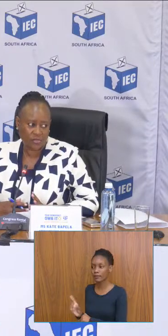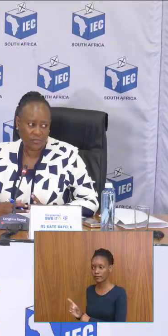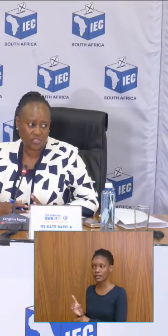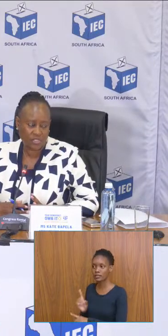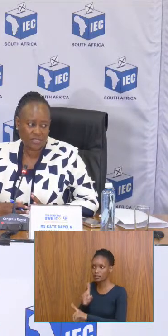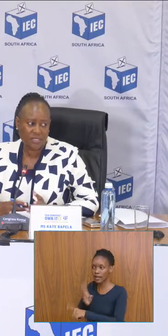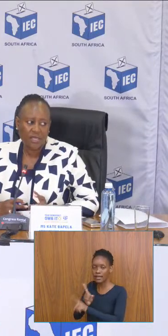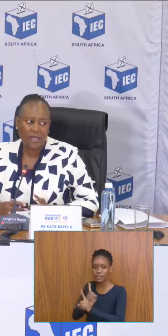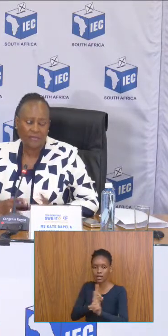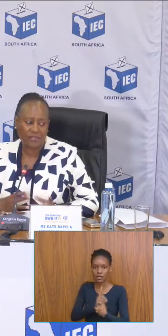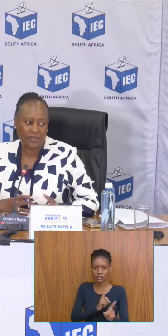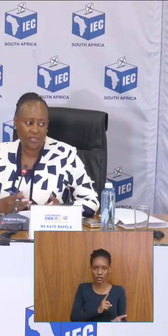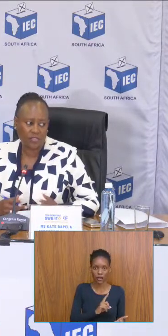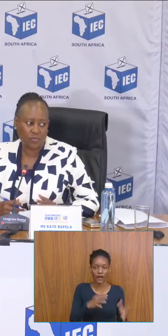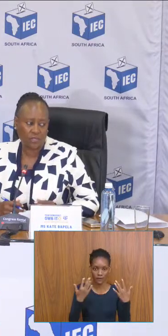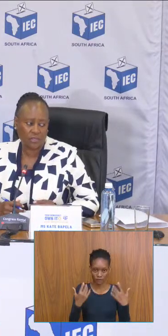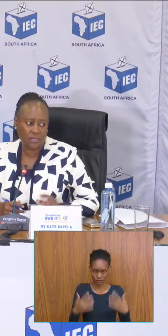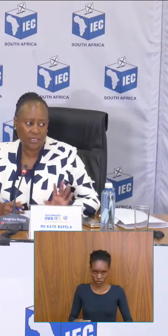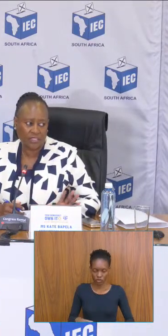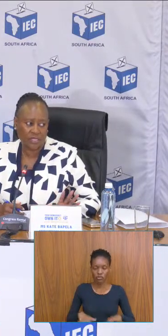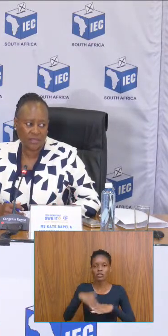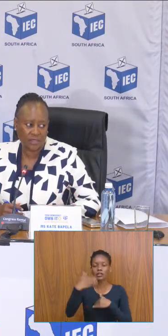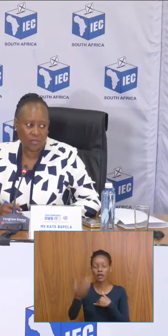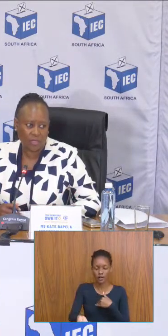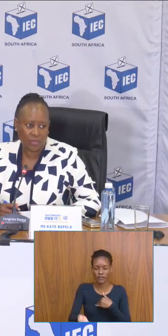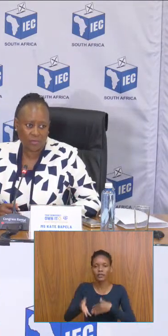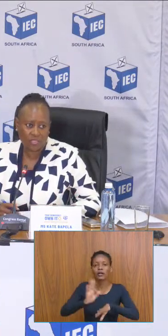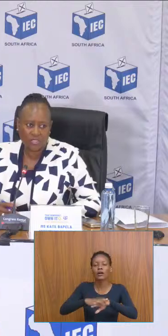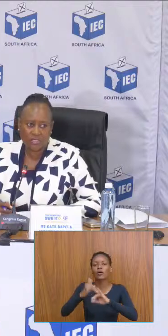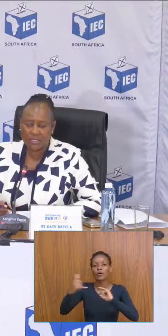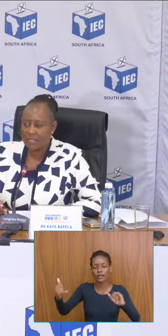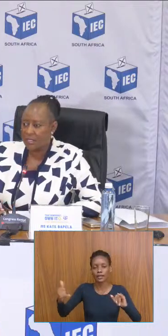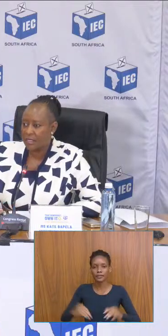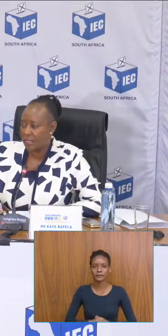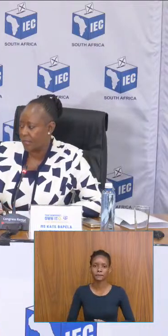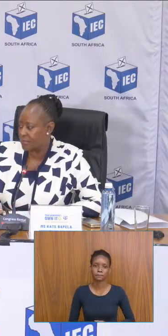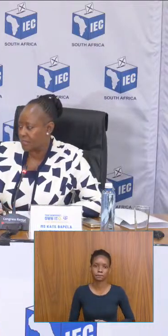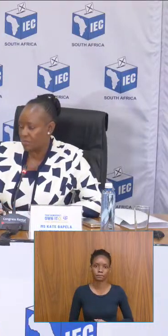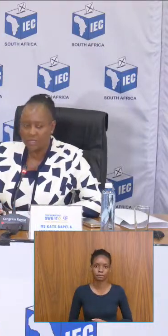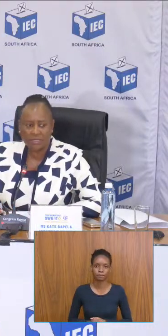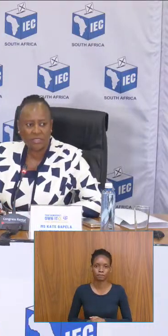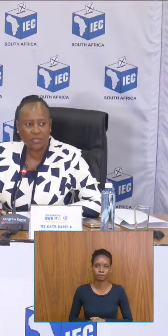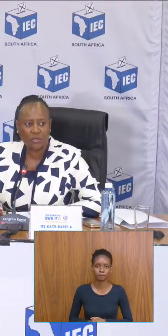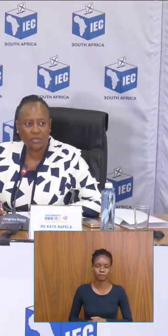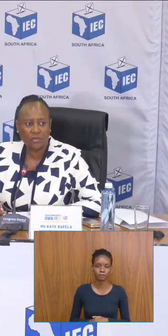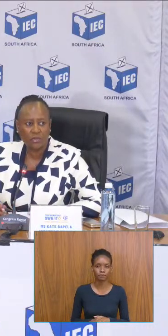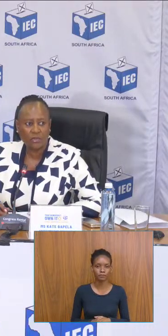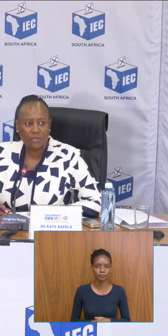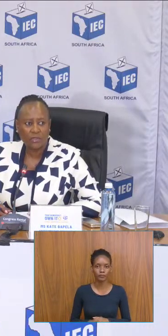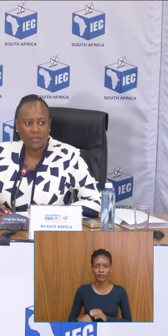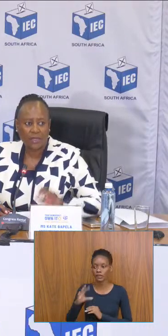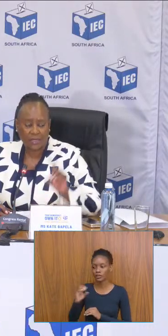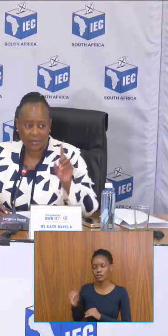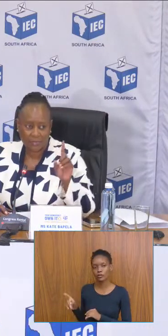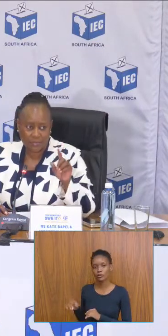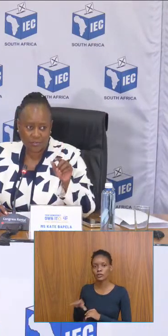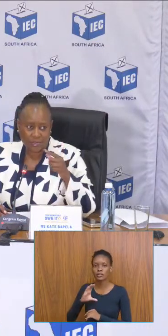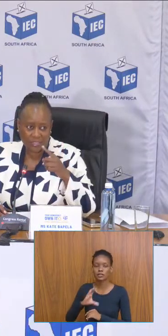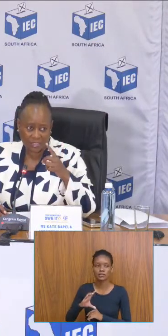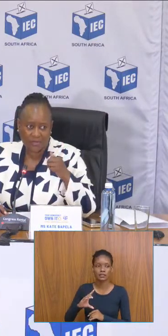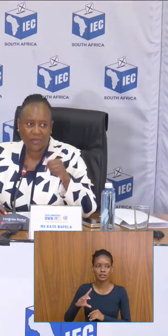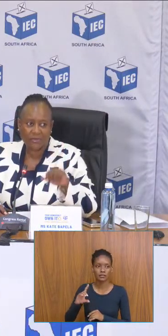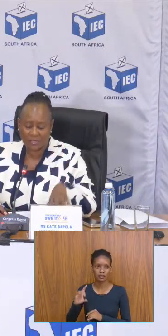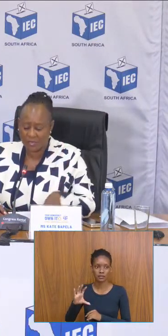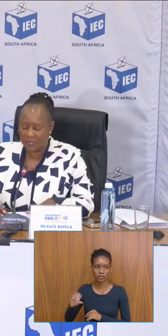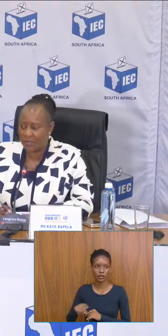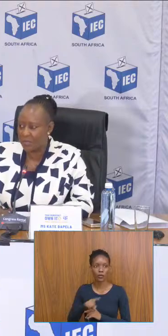deal with this batch of questions. After that, we'll take the online questions. CEO and DCO. I'll come back to